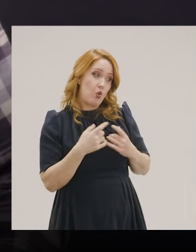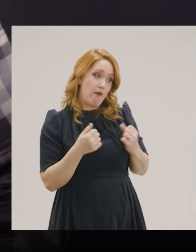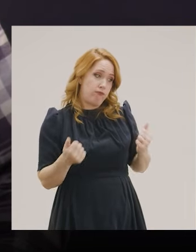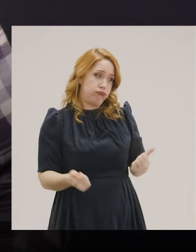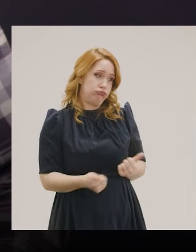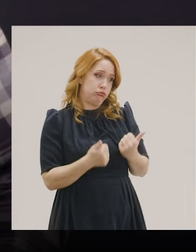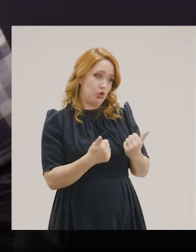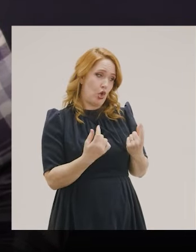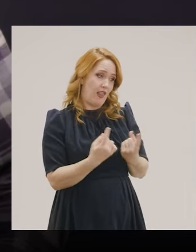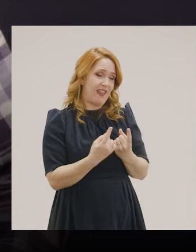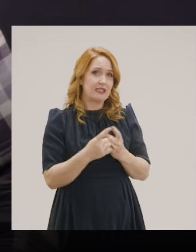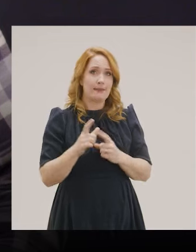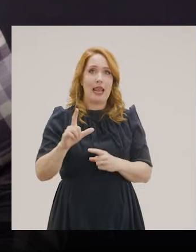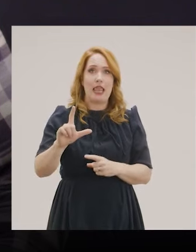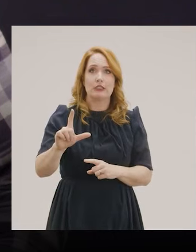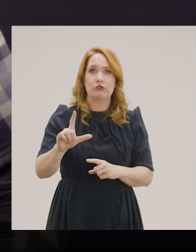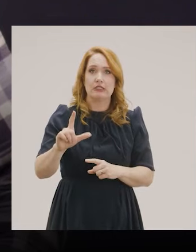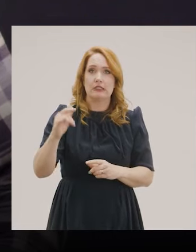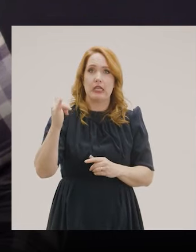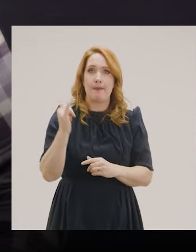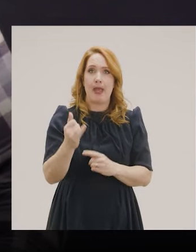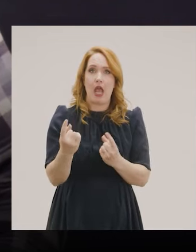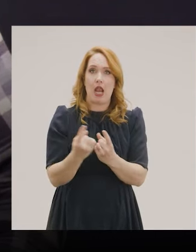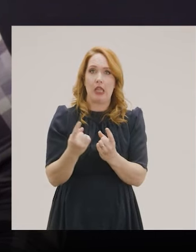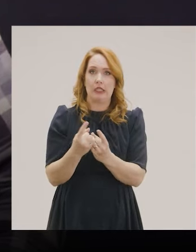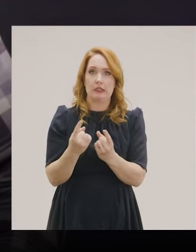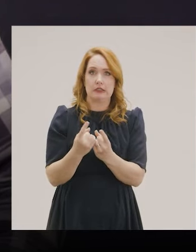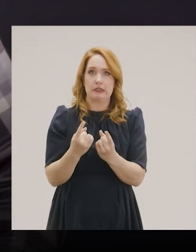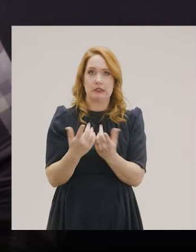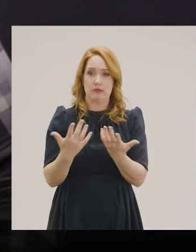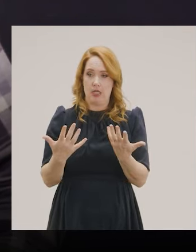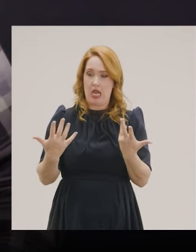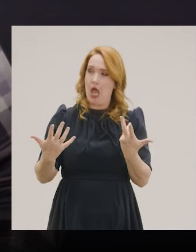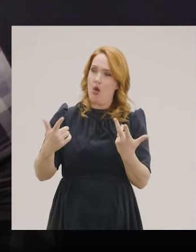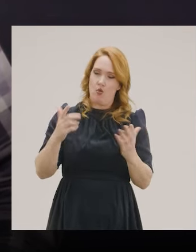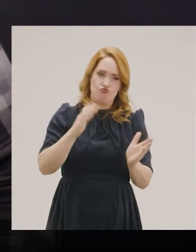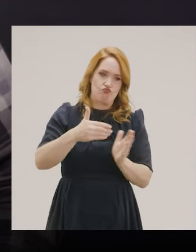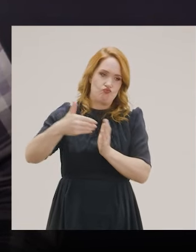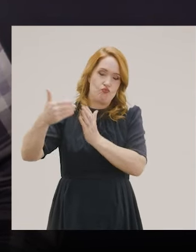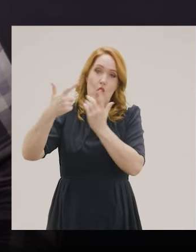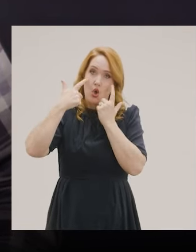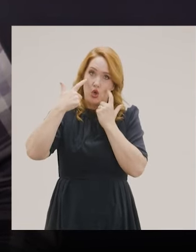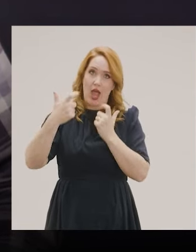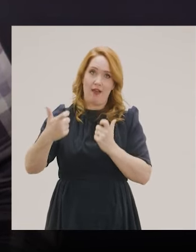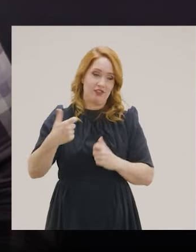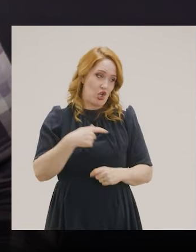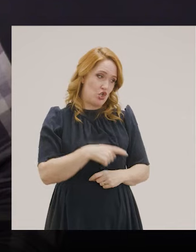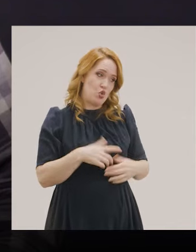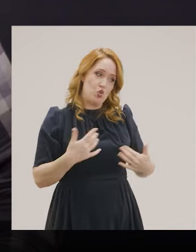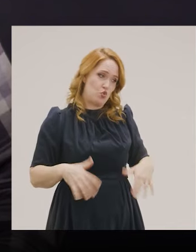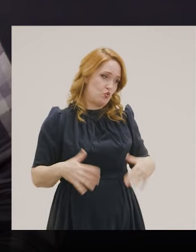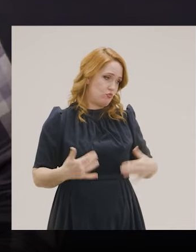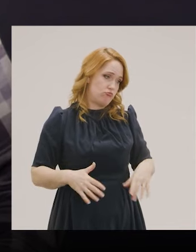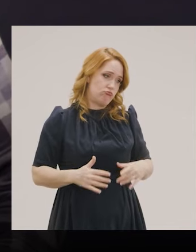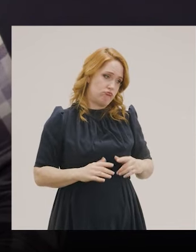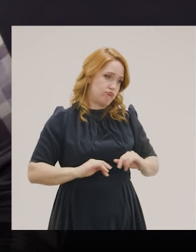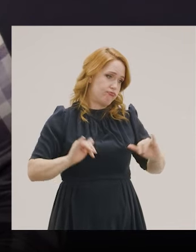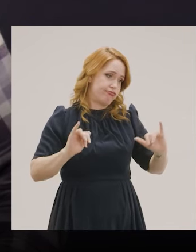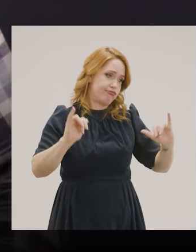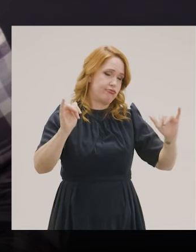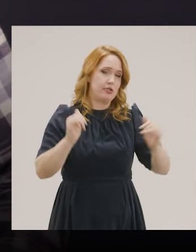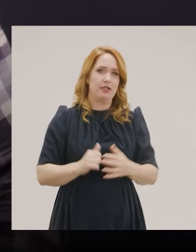Son, remember in your lifetime you received good things while Lazarus received bad things, but now he is comforted here and you are in